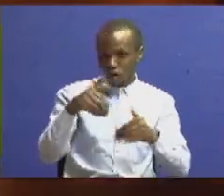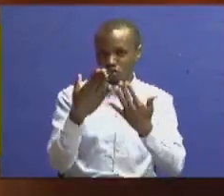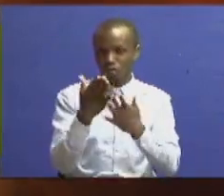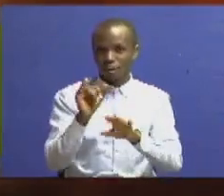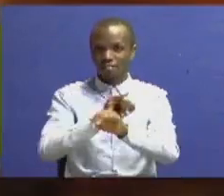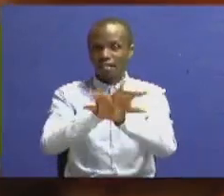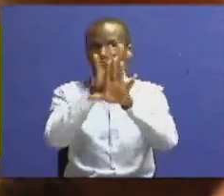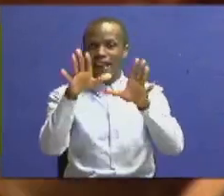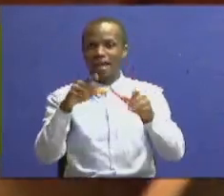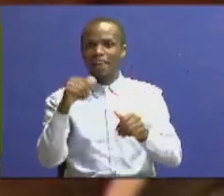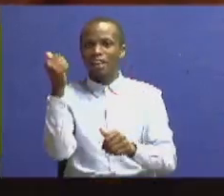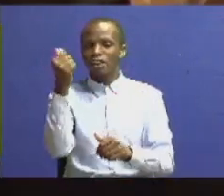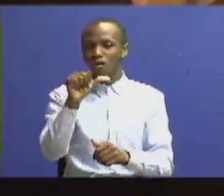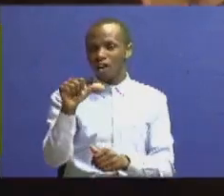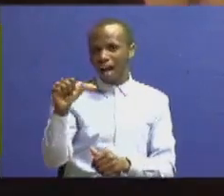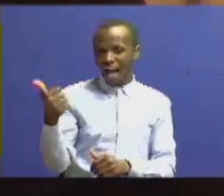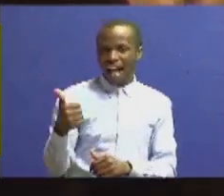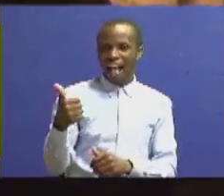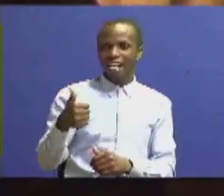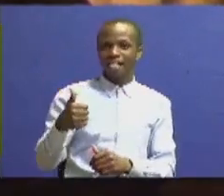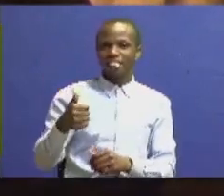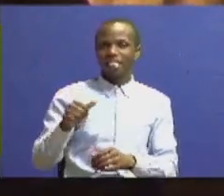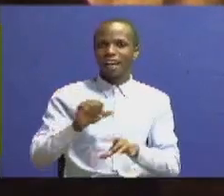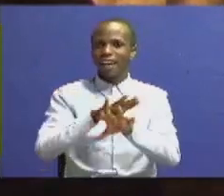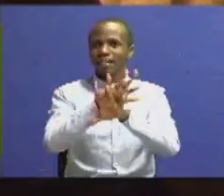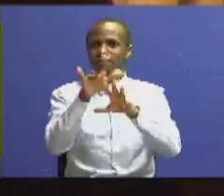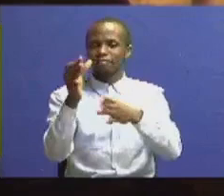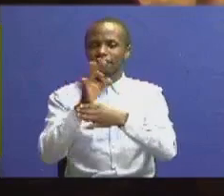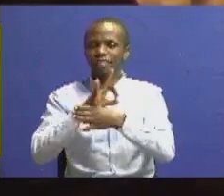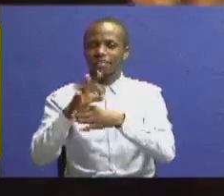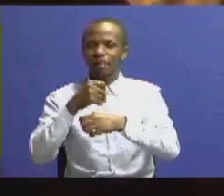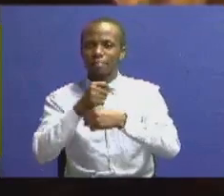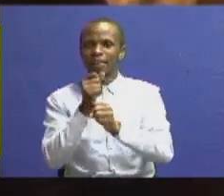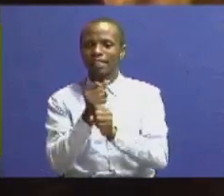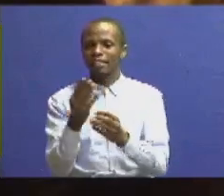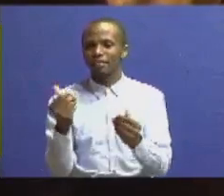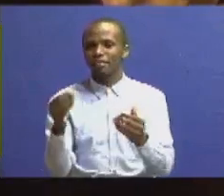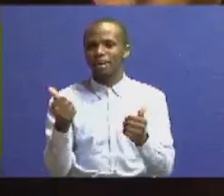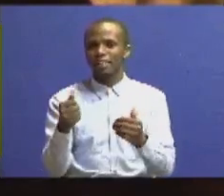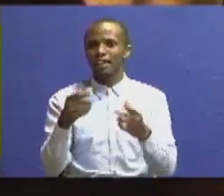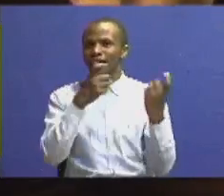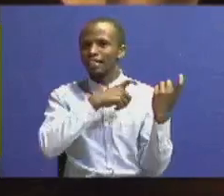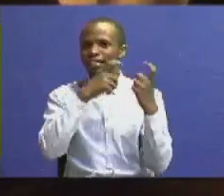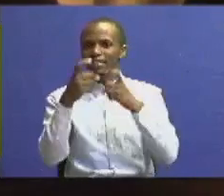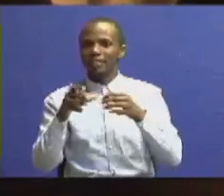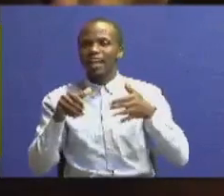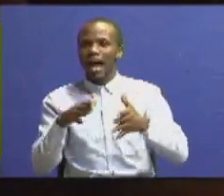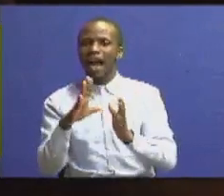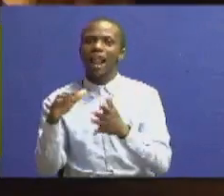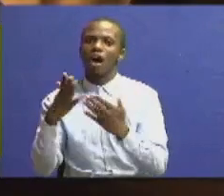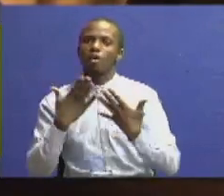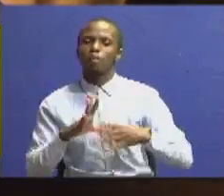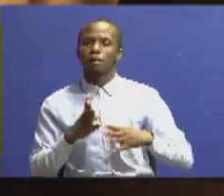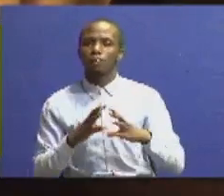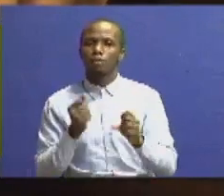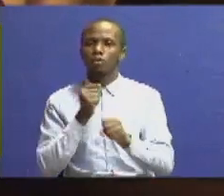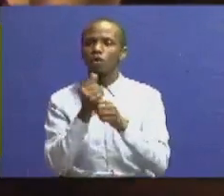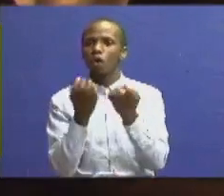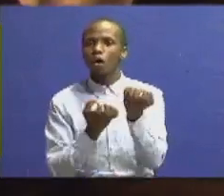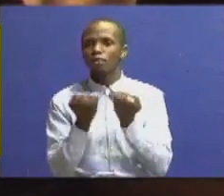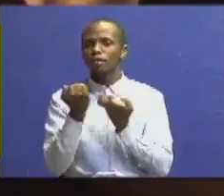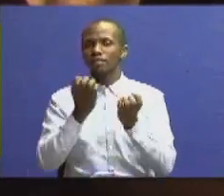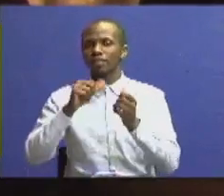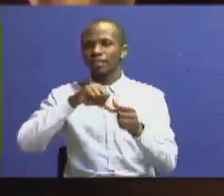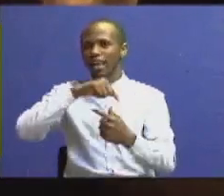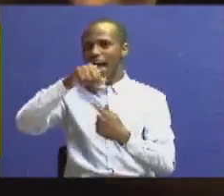rally like no other. He noted that the event will be a money-making event since they will allow business people to carry out businesses